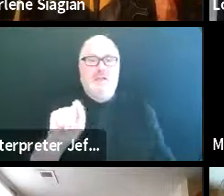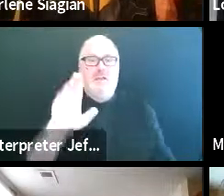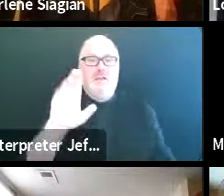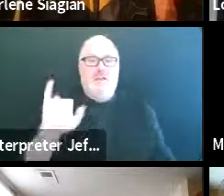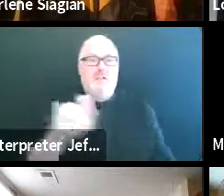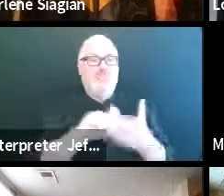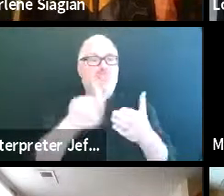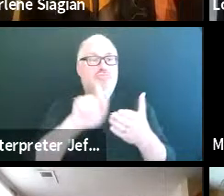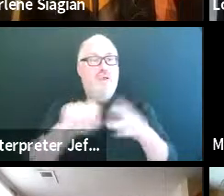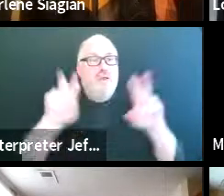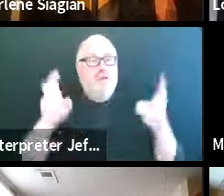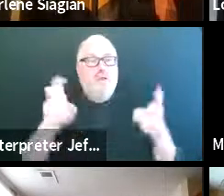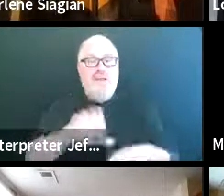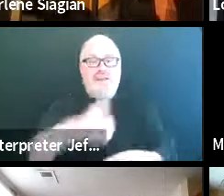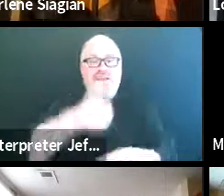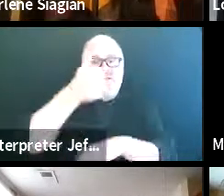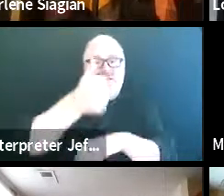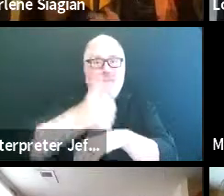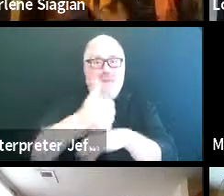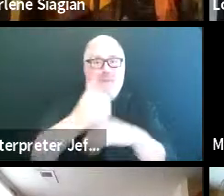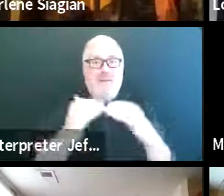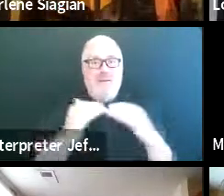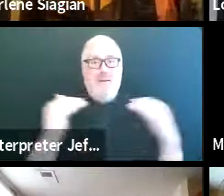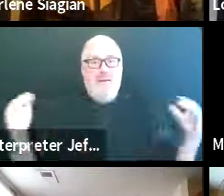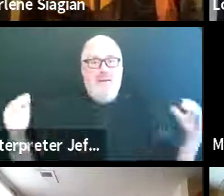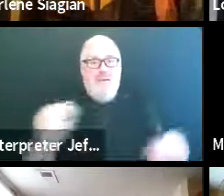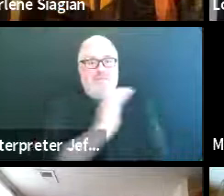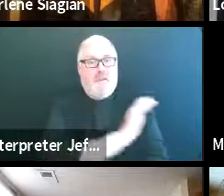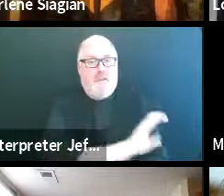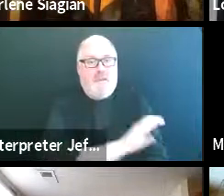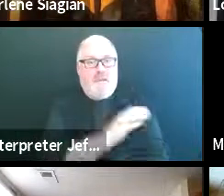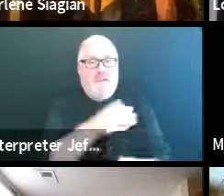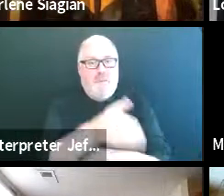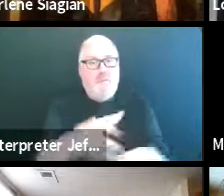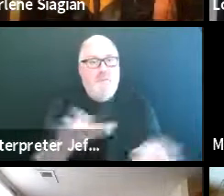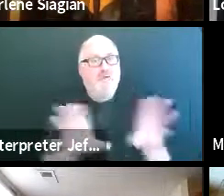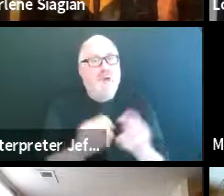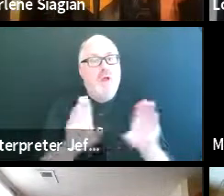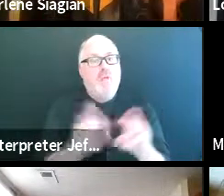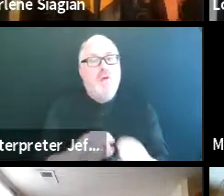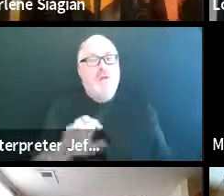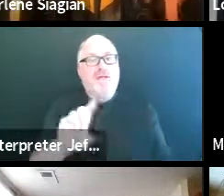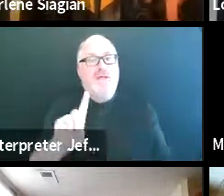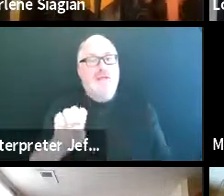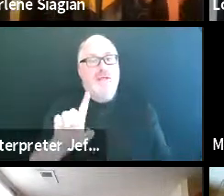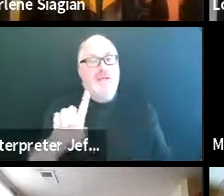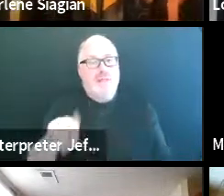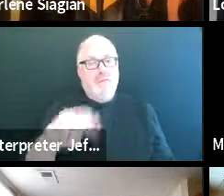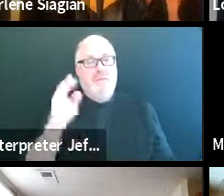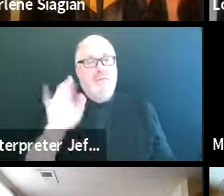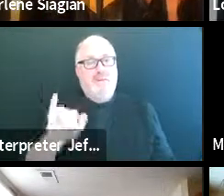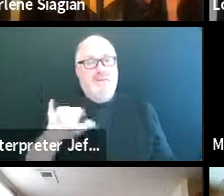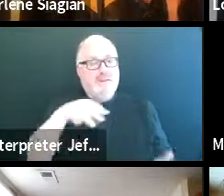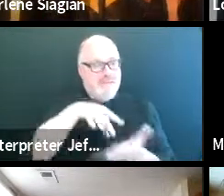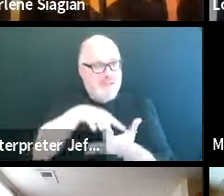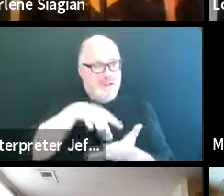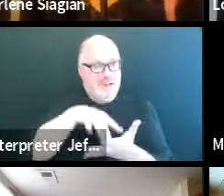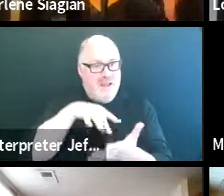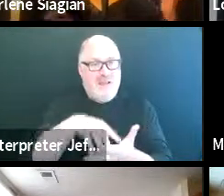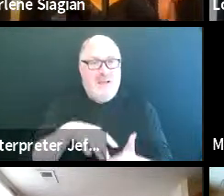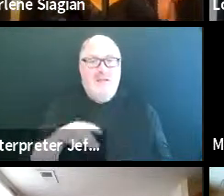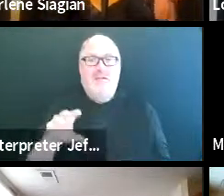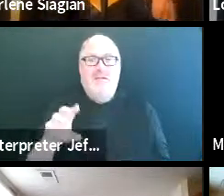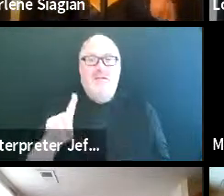dissertation title was Establishing Guidelines for the Clinical Post-Conference, a Delphi Study. And Dr. Einhelig gave me